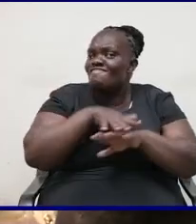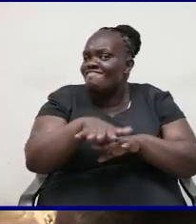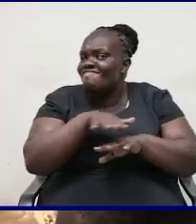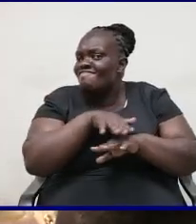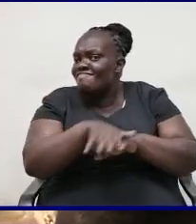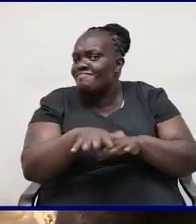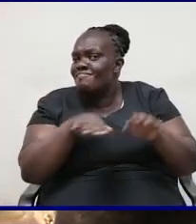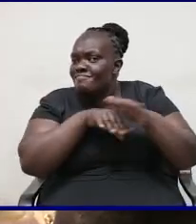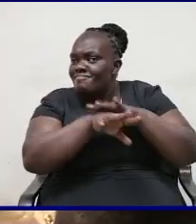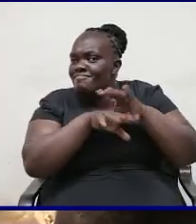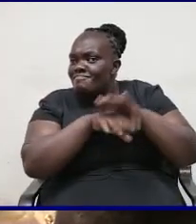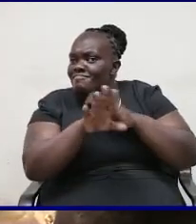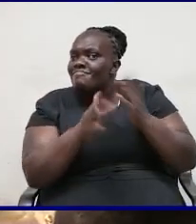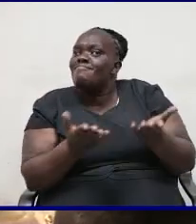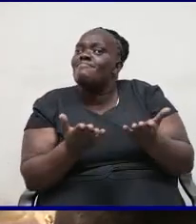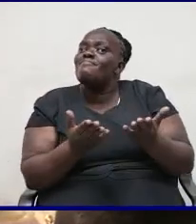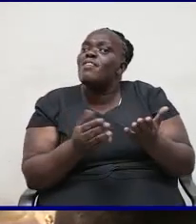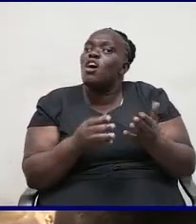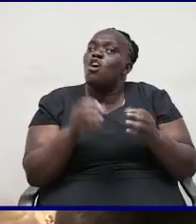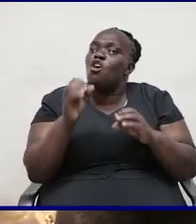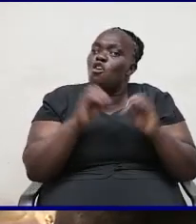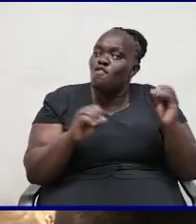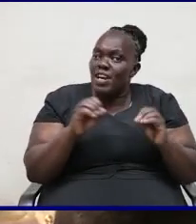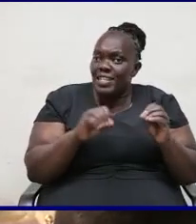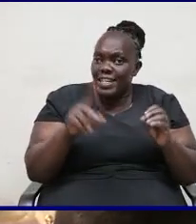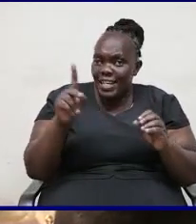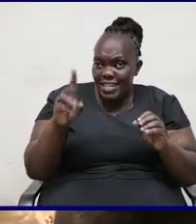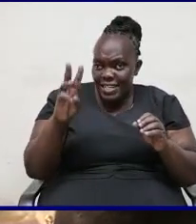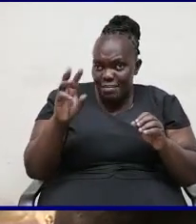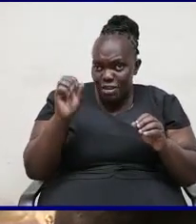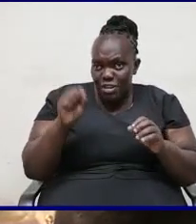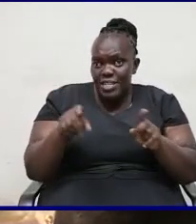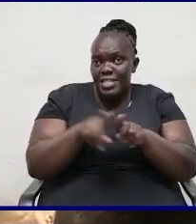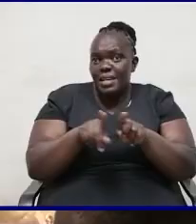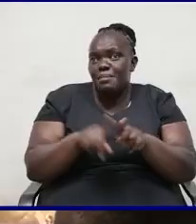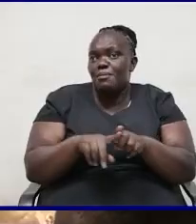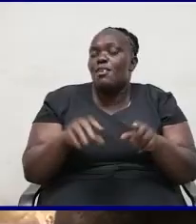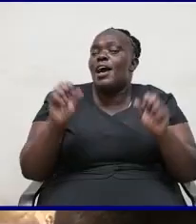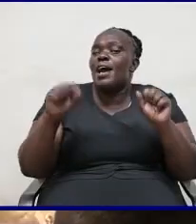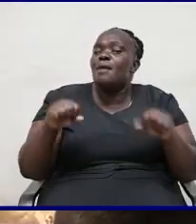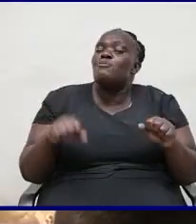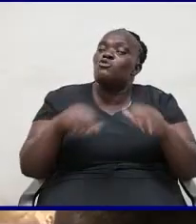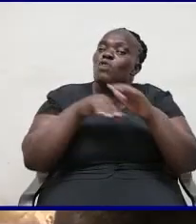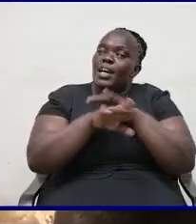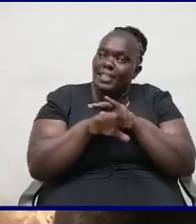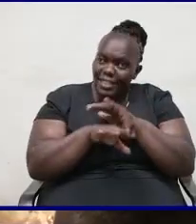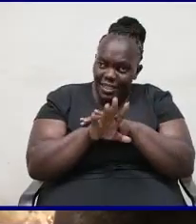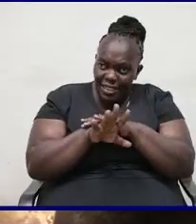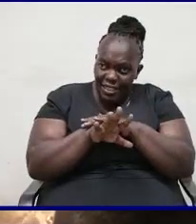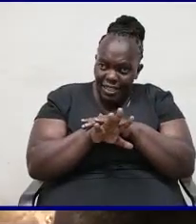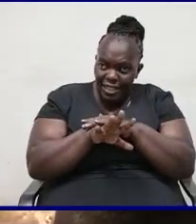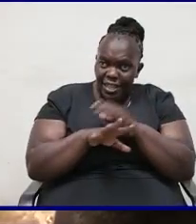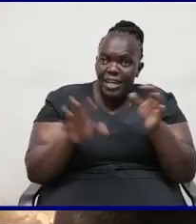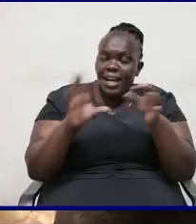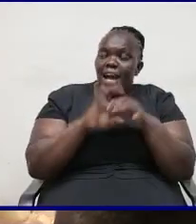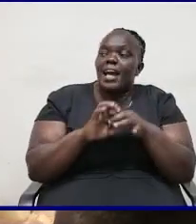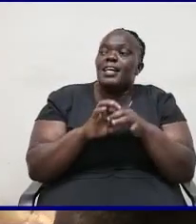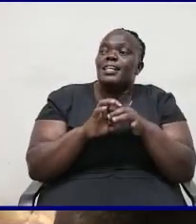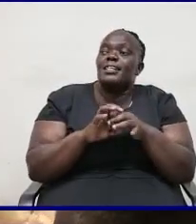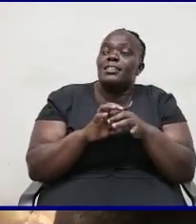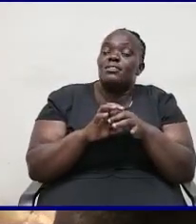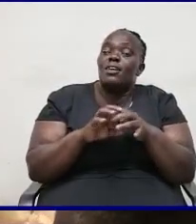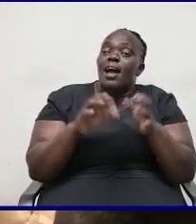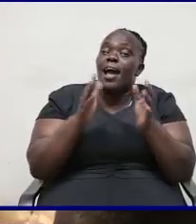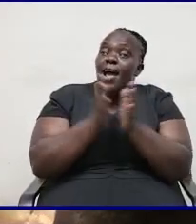the Talanda city. They'll be able to access the orphanage at the KWS. They'll be able to access the hospitality